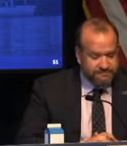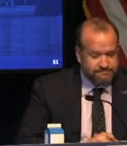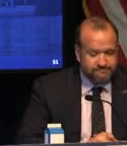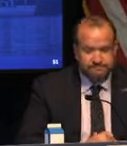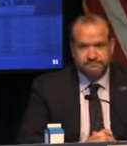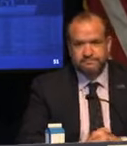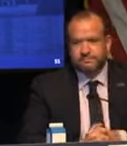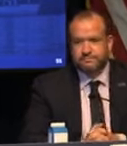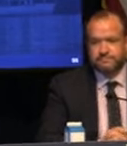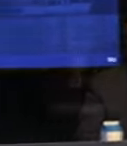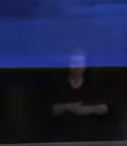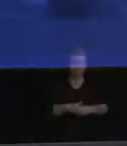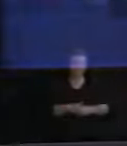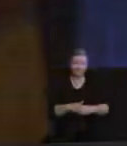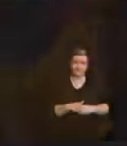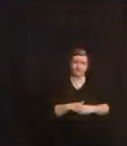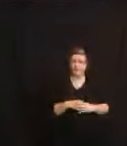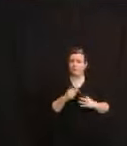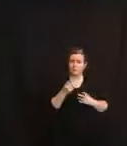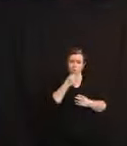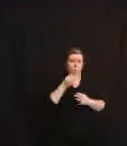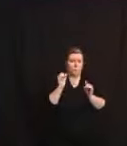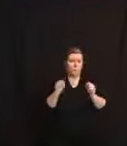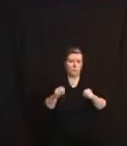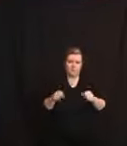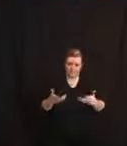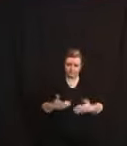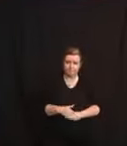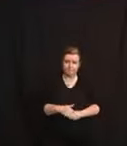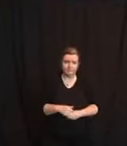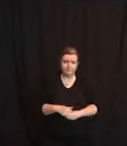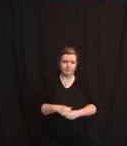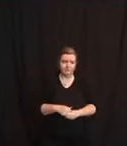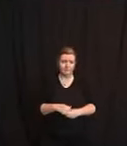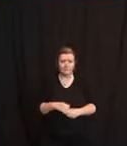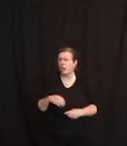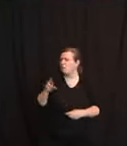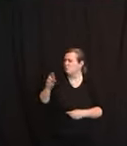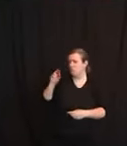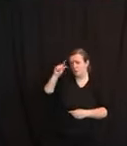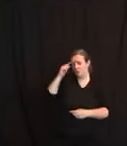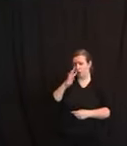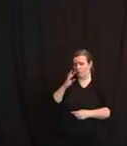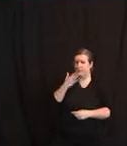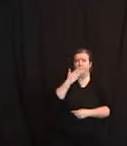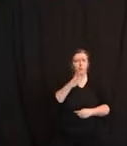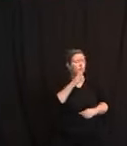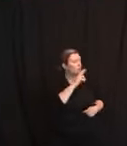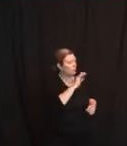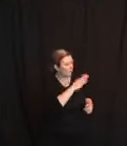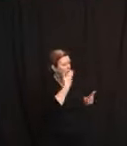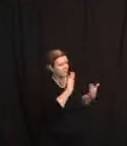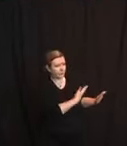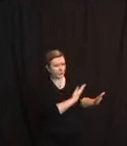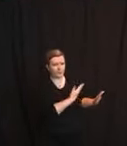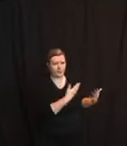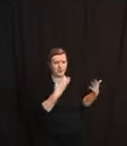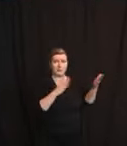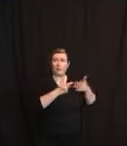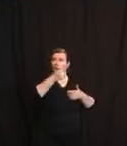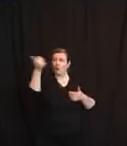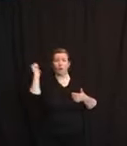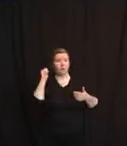Governor. Rob, thank you, and thank your extraordinary team. And I know this is unlike anything any of us have ever dealt with